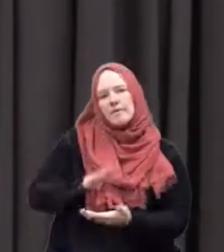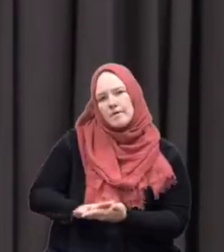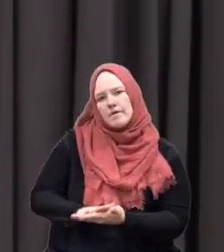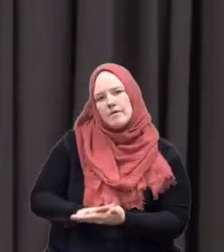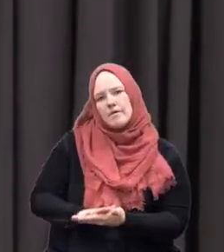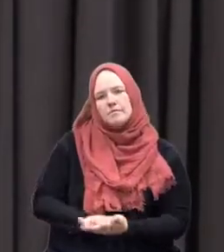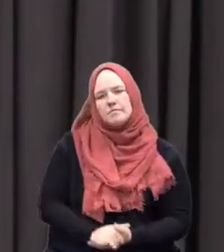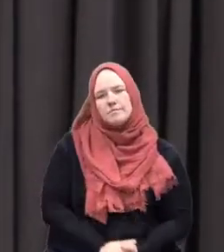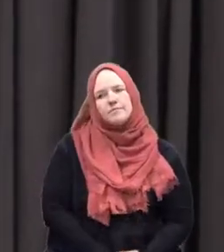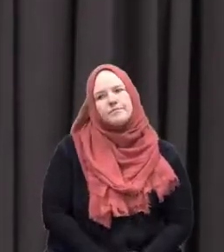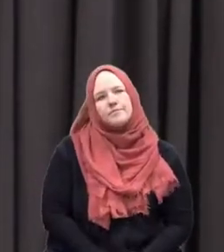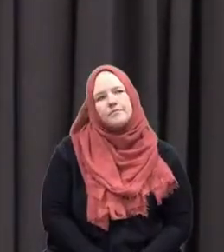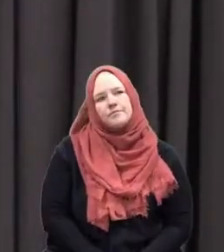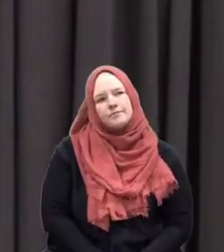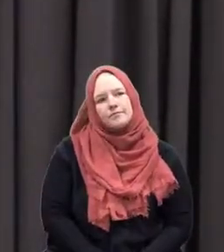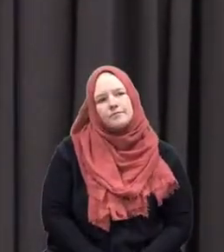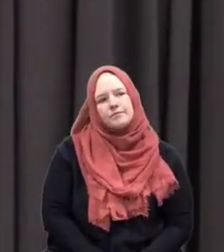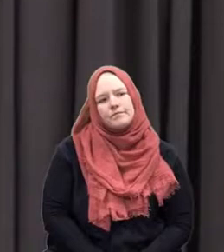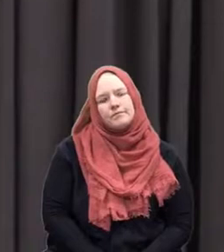what's evil.